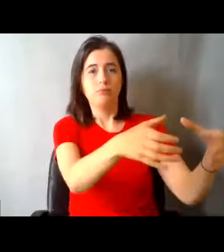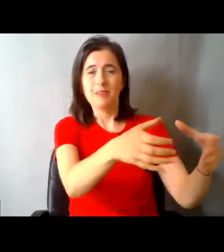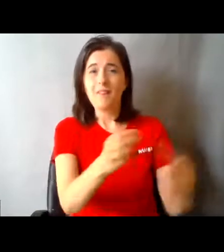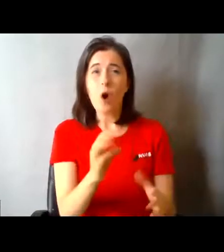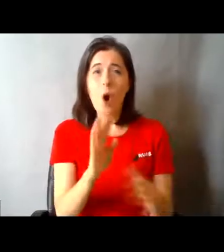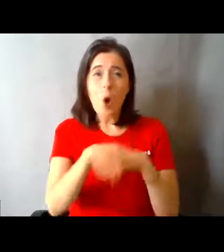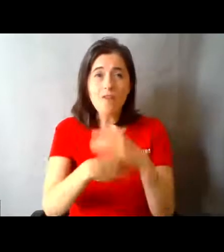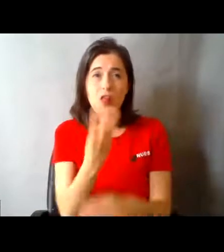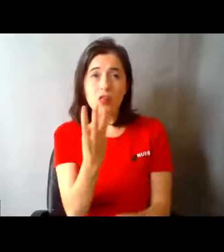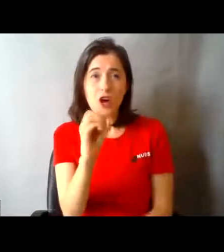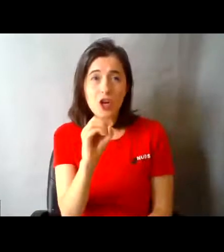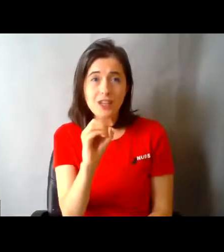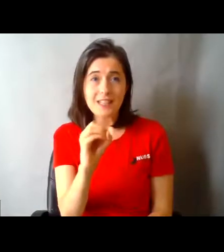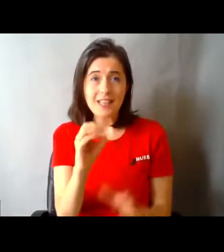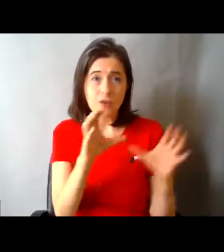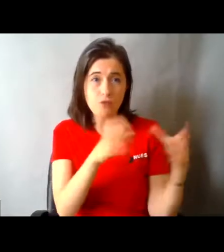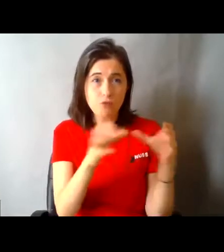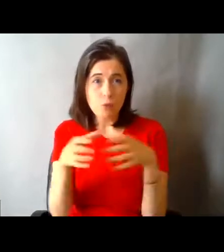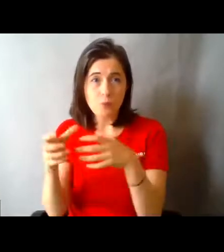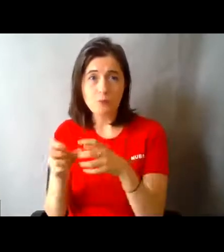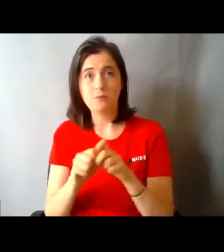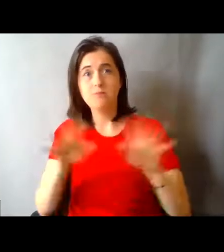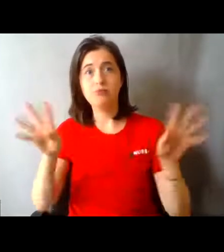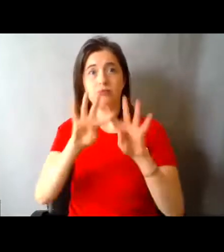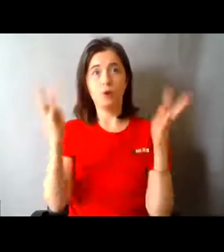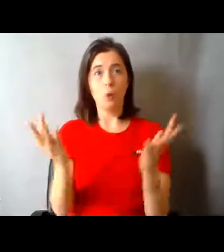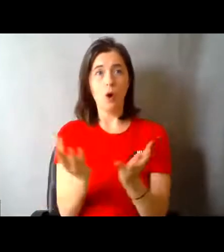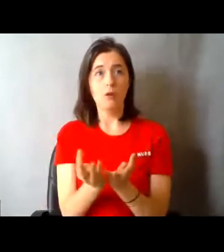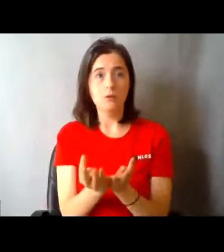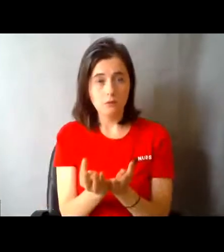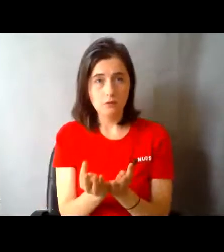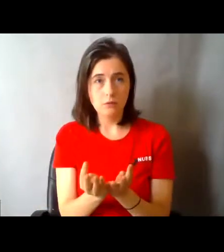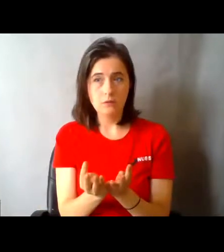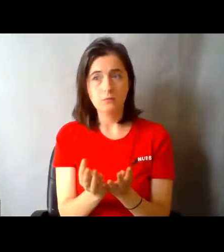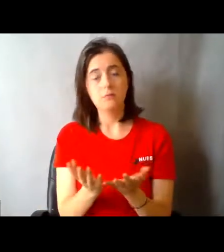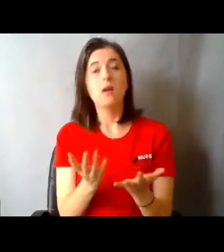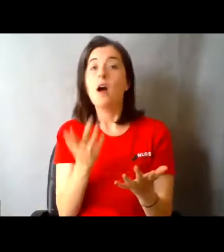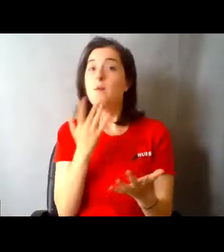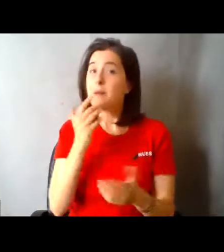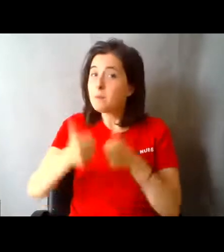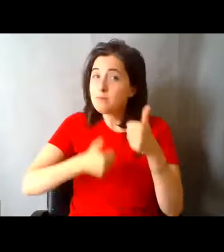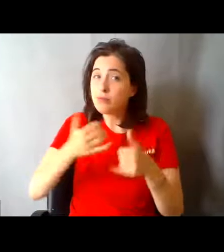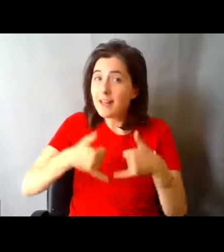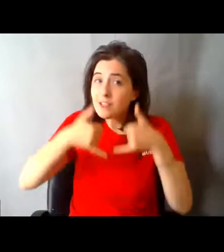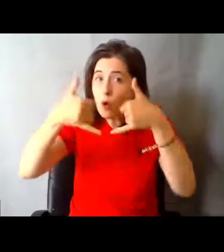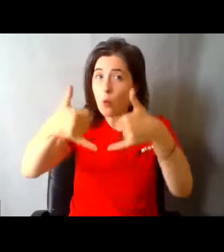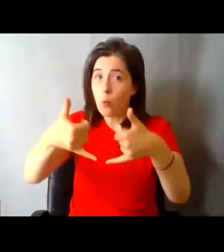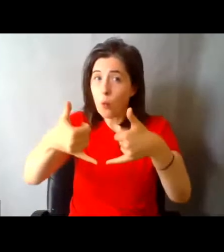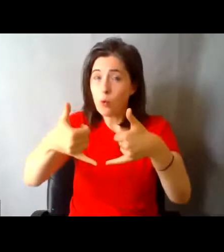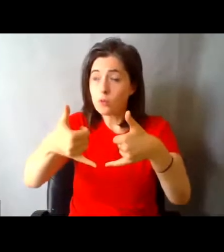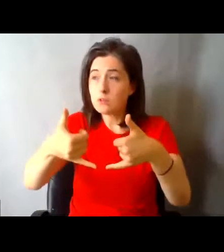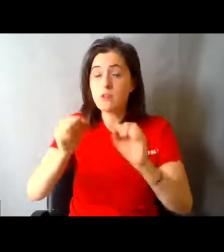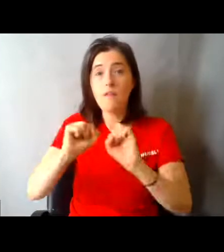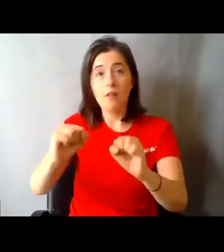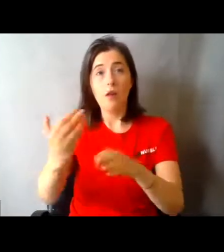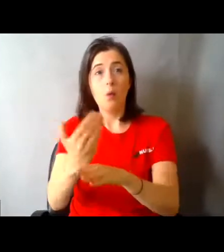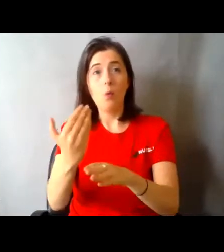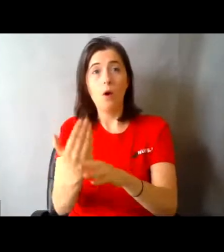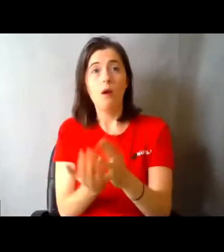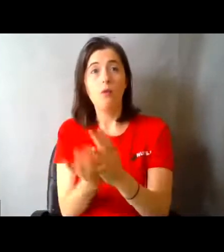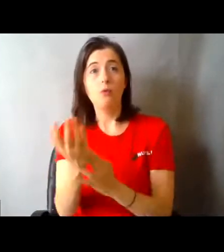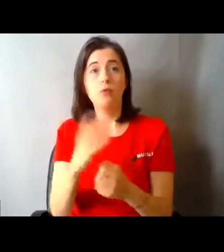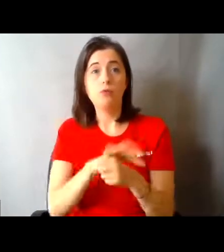crisis. They've received praise and awards for their work all over the world in emergency situations, and also for their